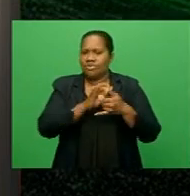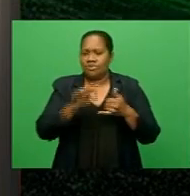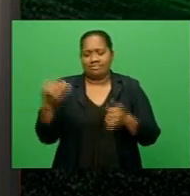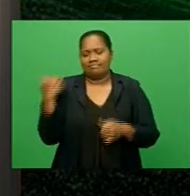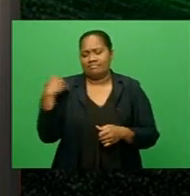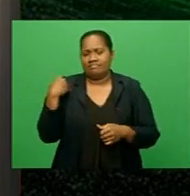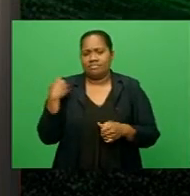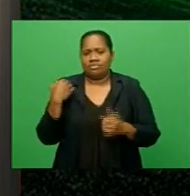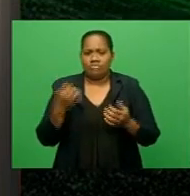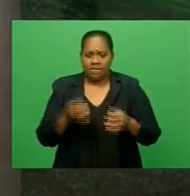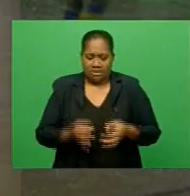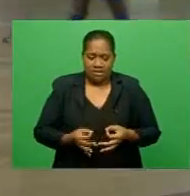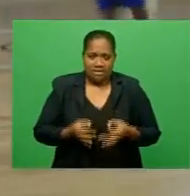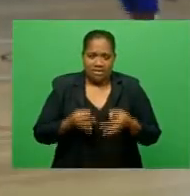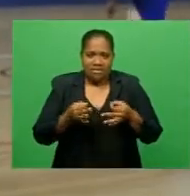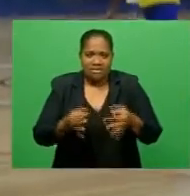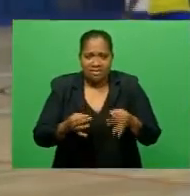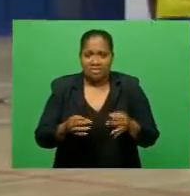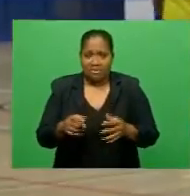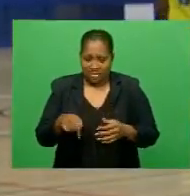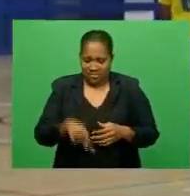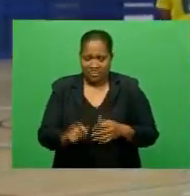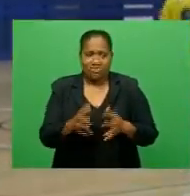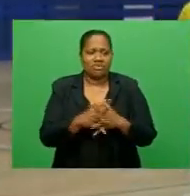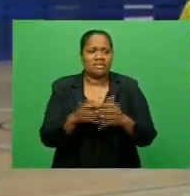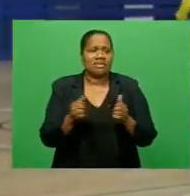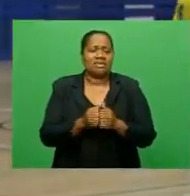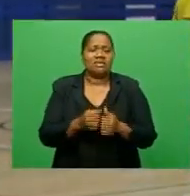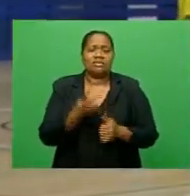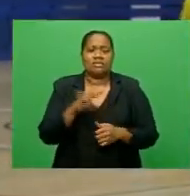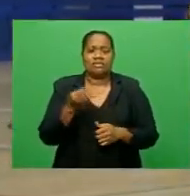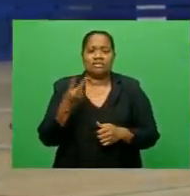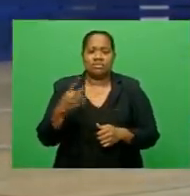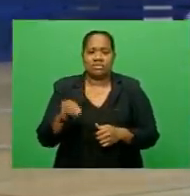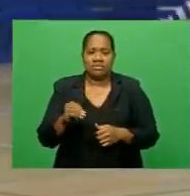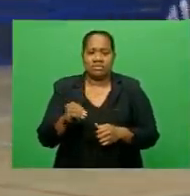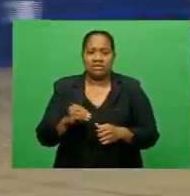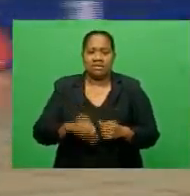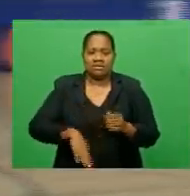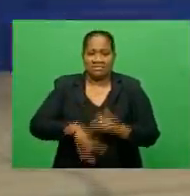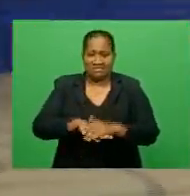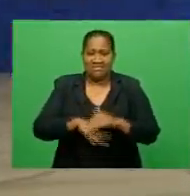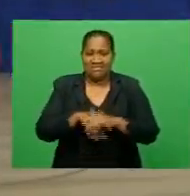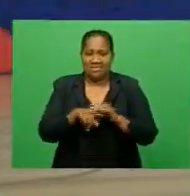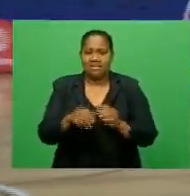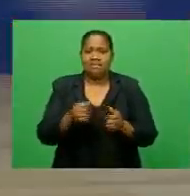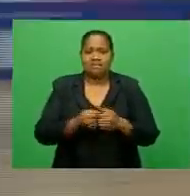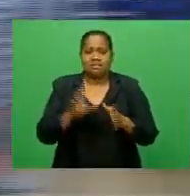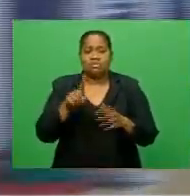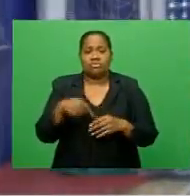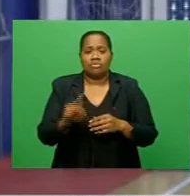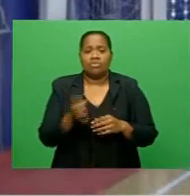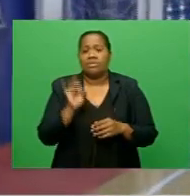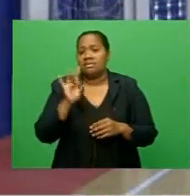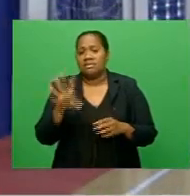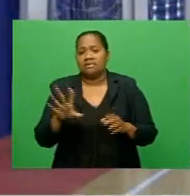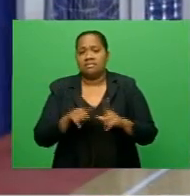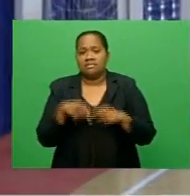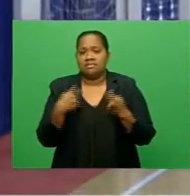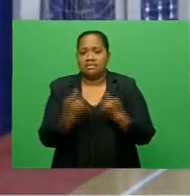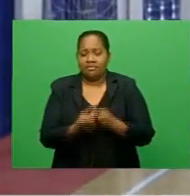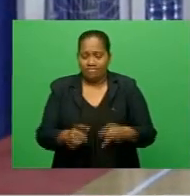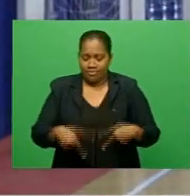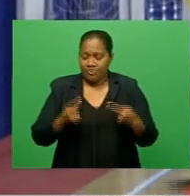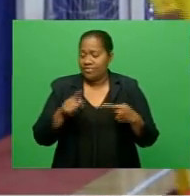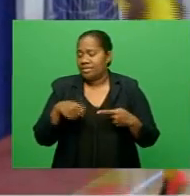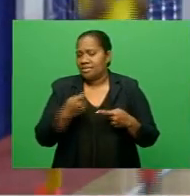Fiji Fact to this weekend. The 2020 Futsal IDC begins tomorrow with 10 teams competing over the next 3 days.